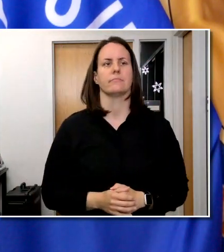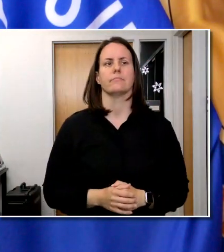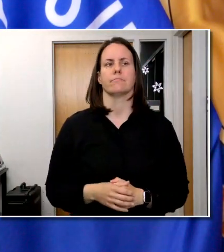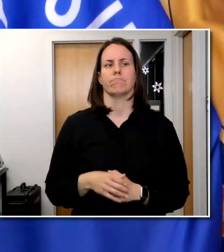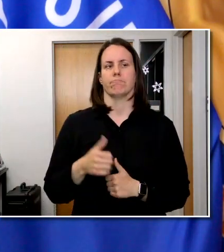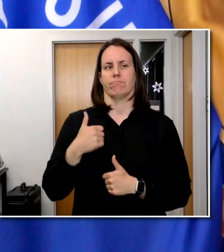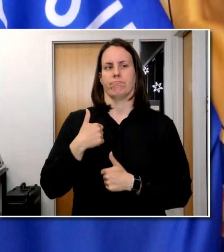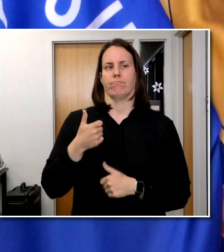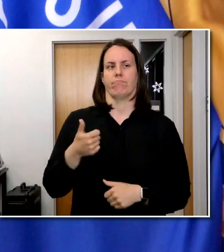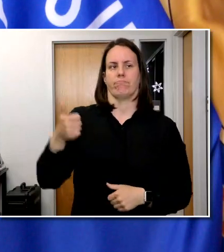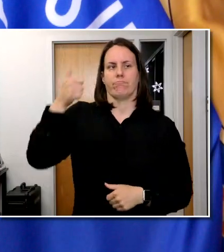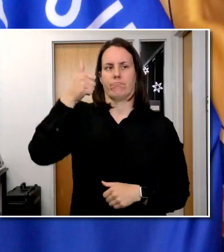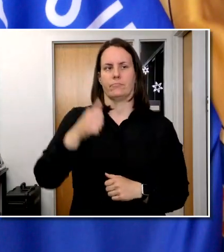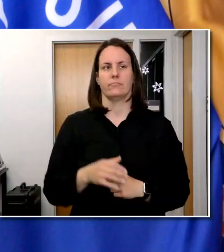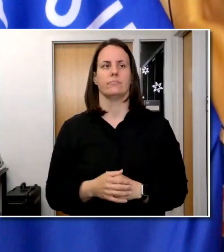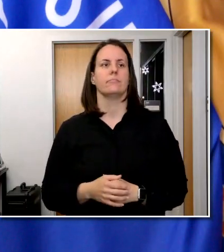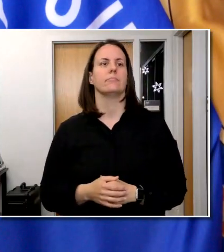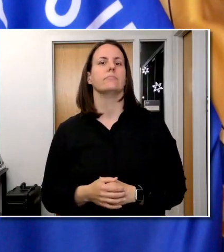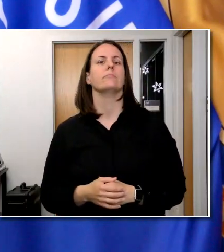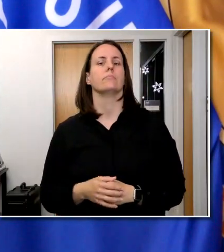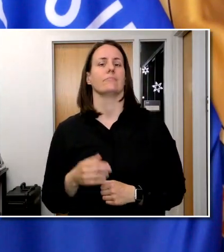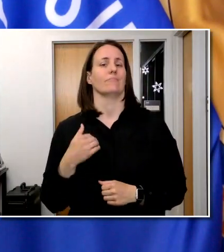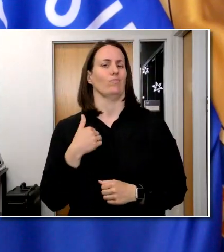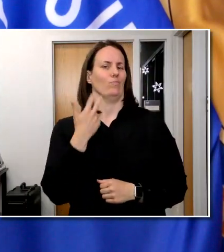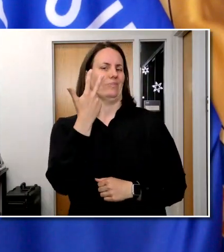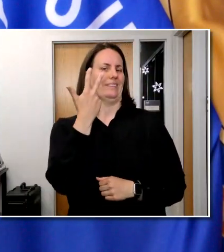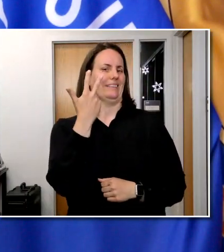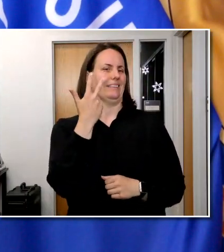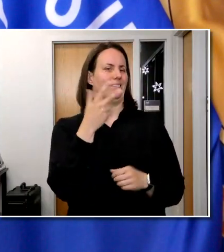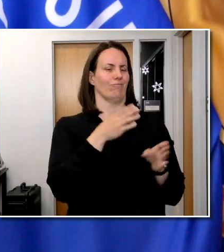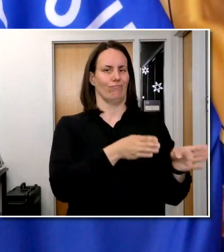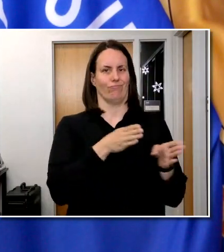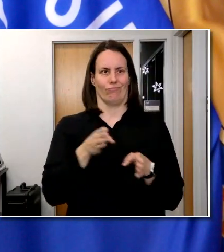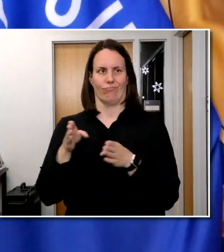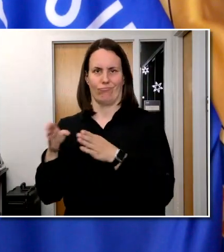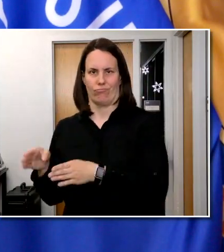in testing. One of them is to augment a medical